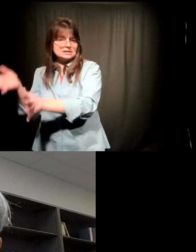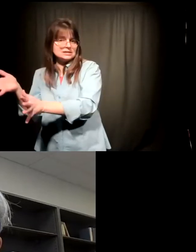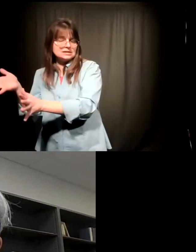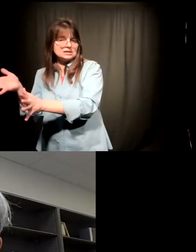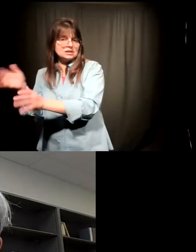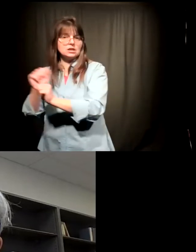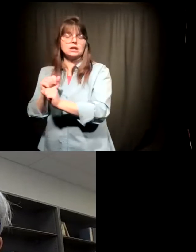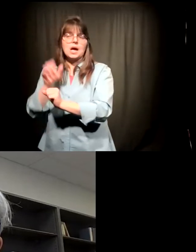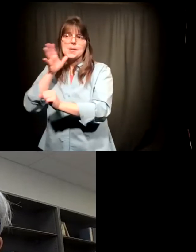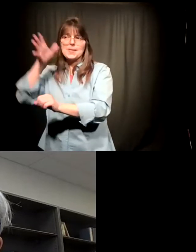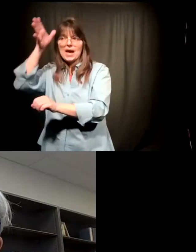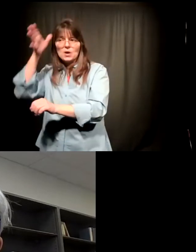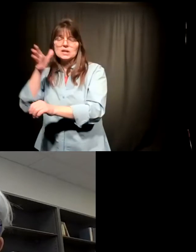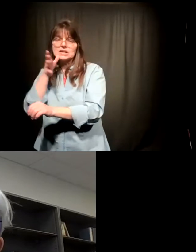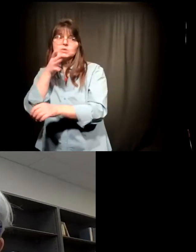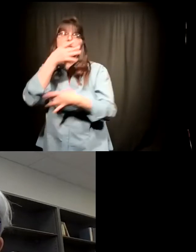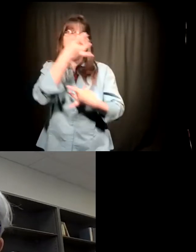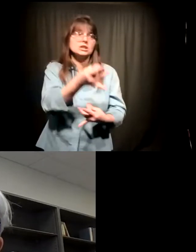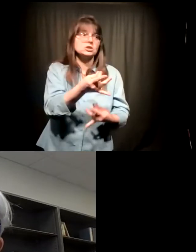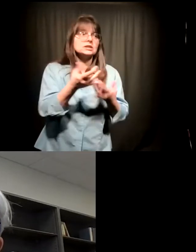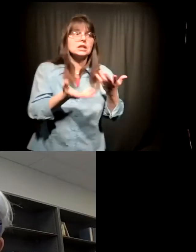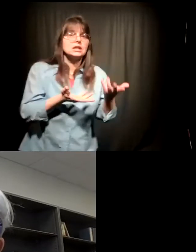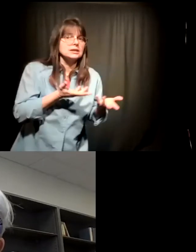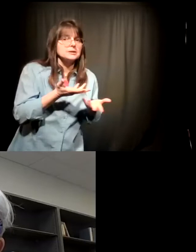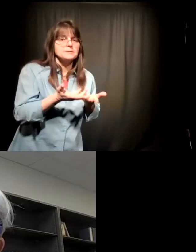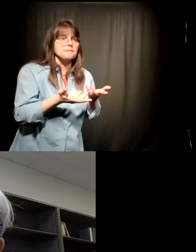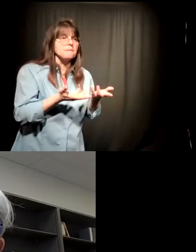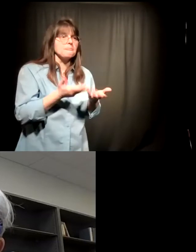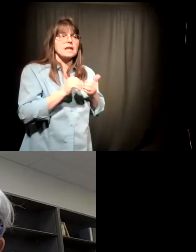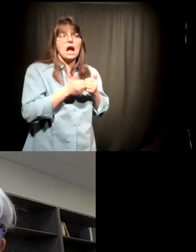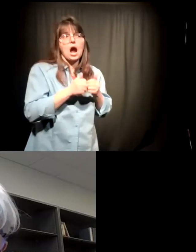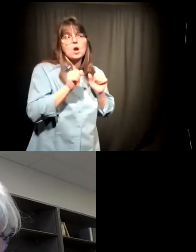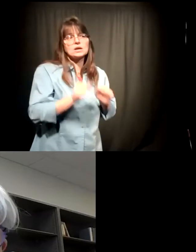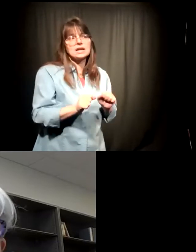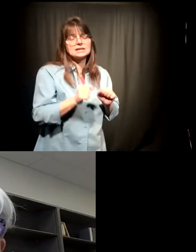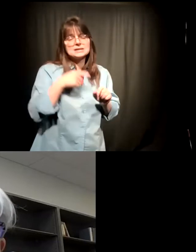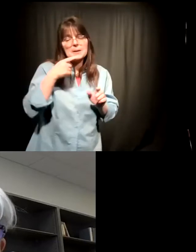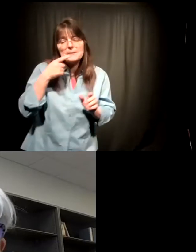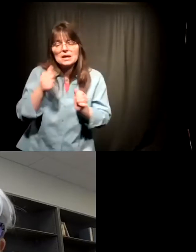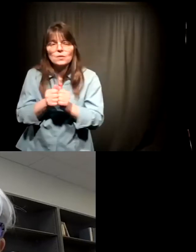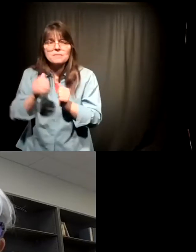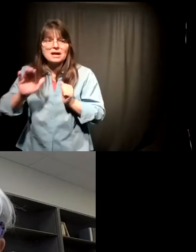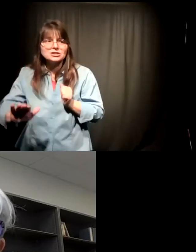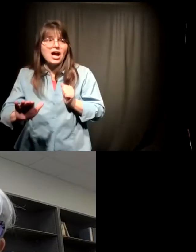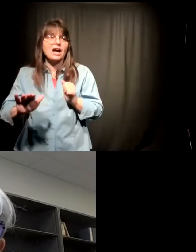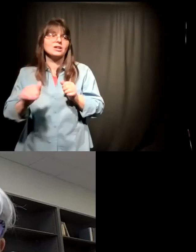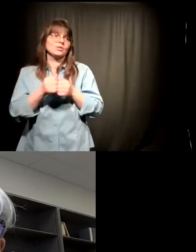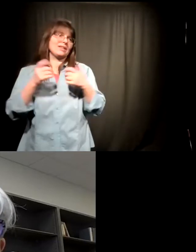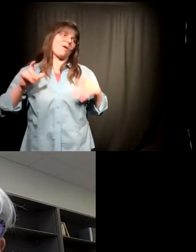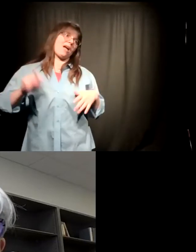parents, I think, were very interested in having a child who they could speak with without having to